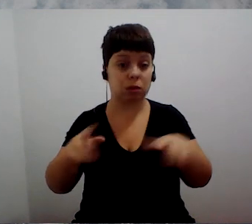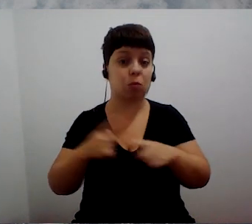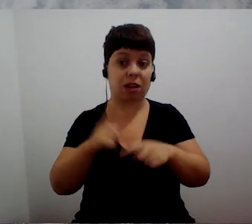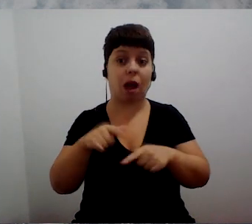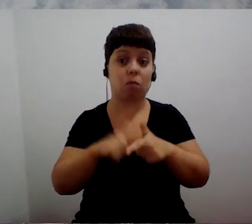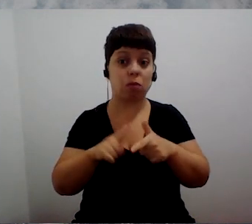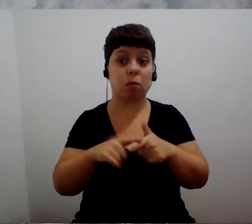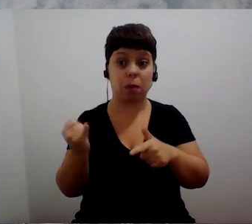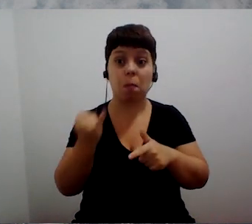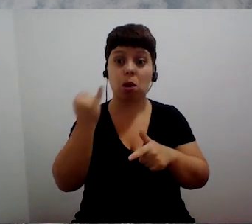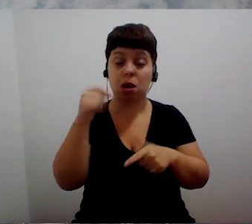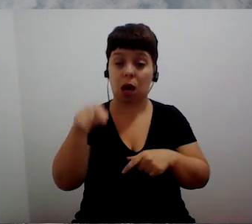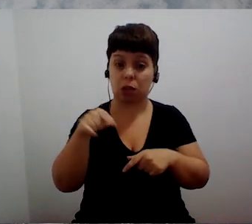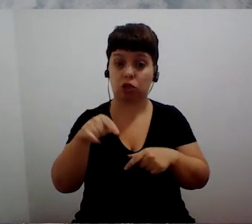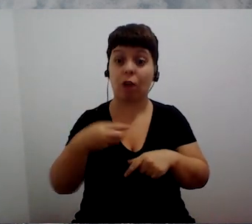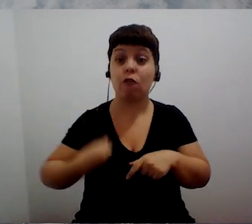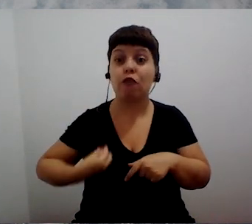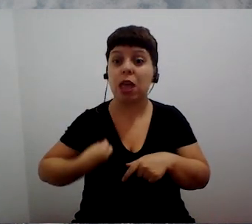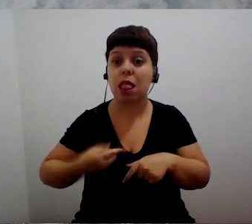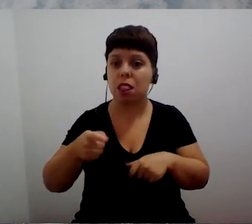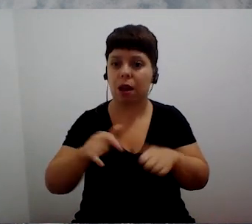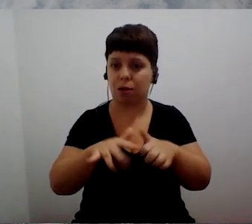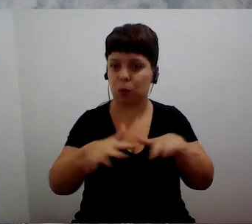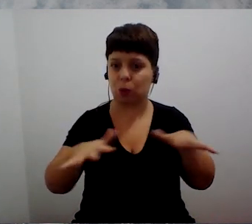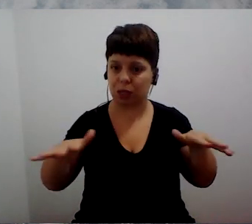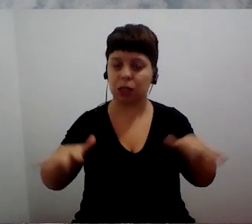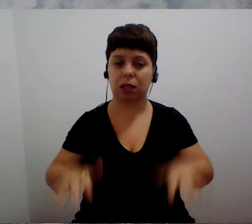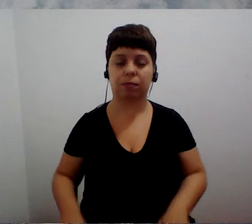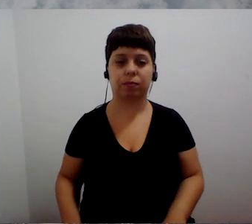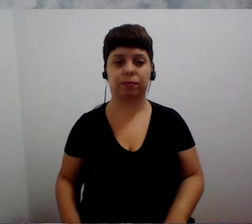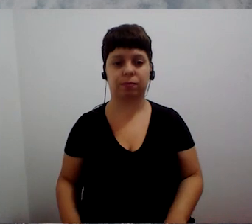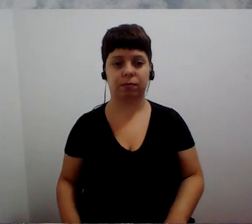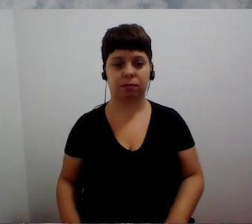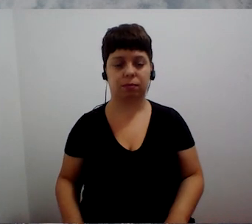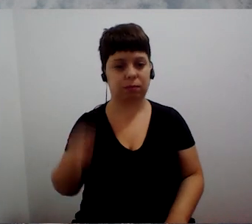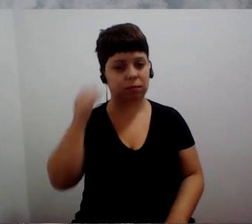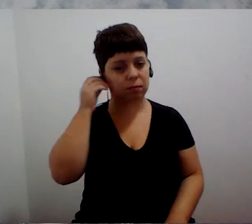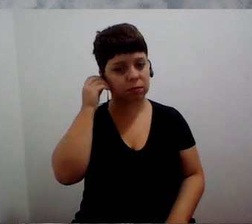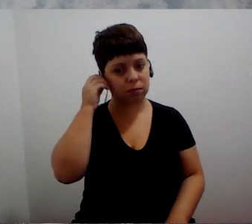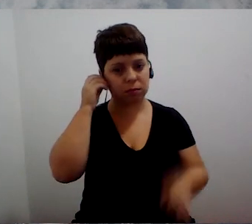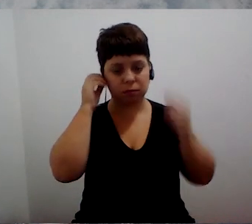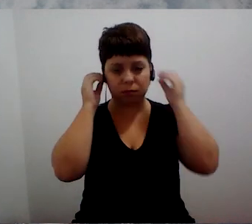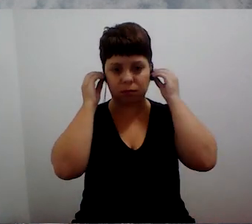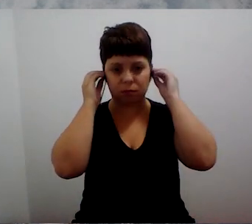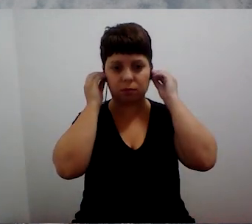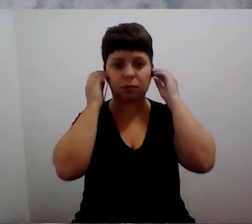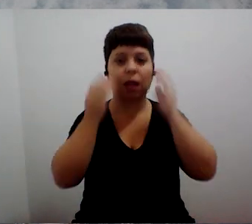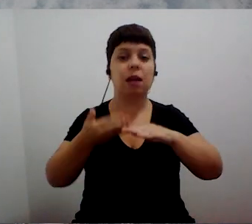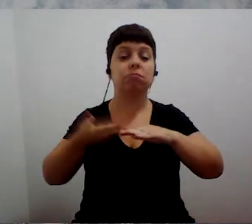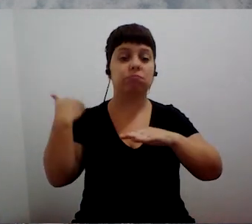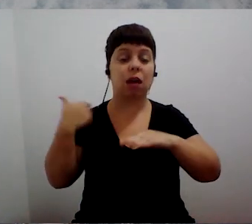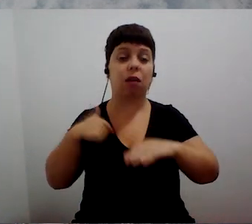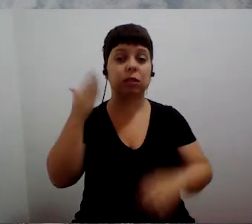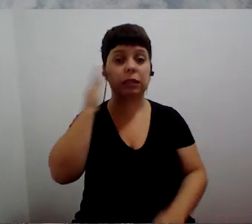that's the ocean, the life in the ocean. And since then, I understand